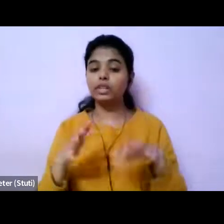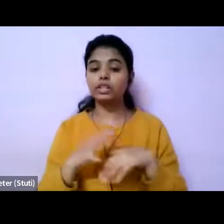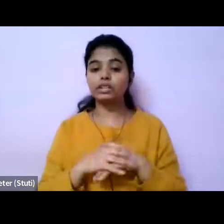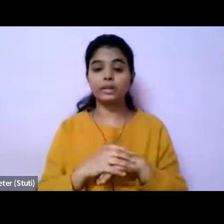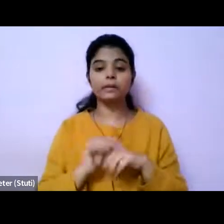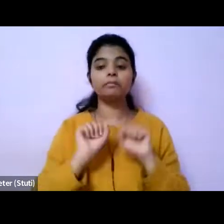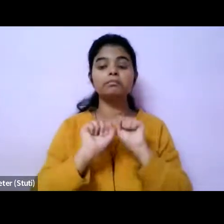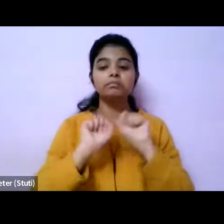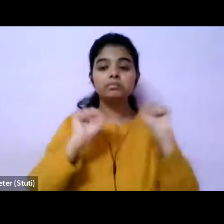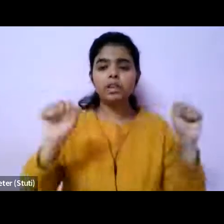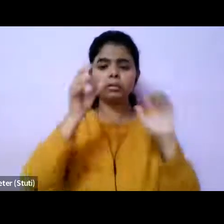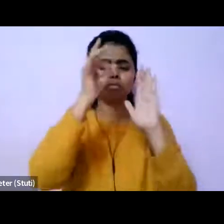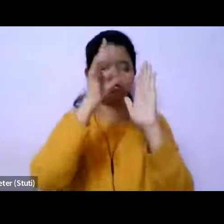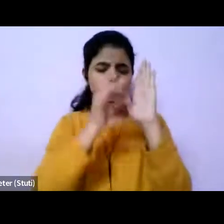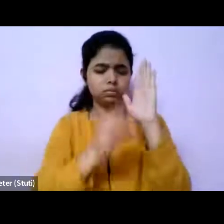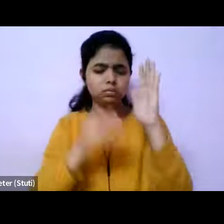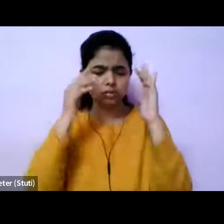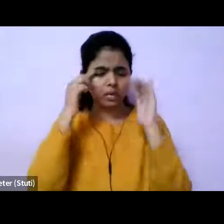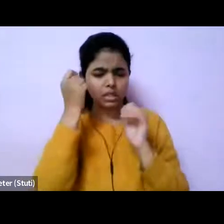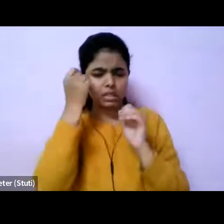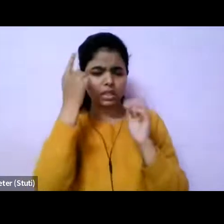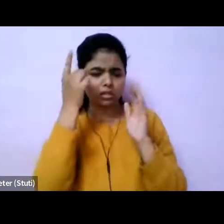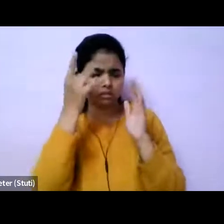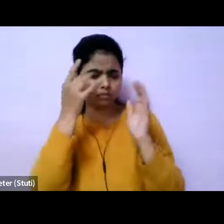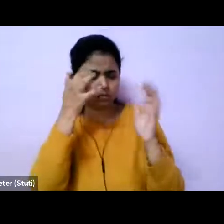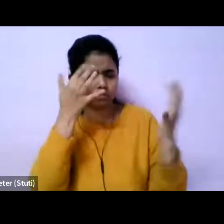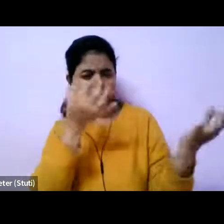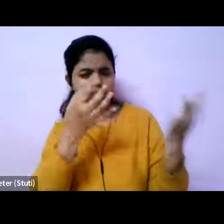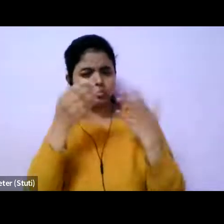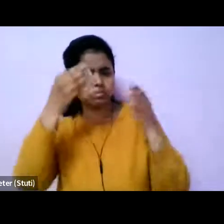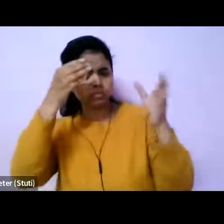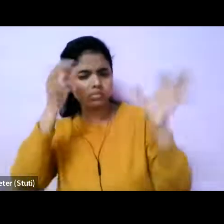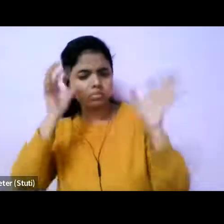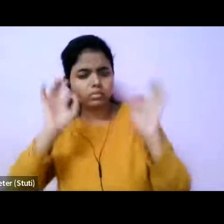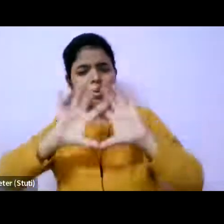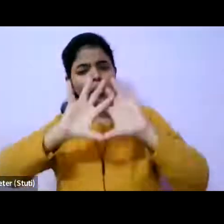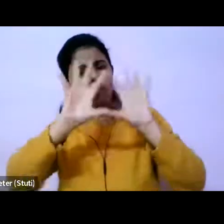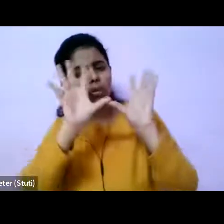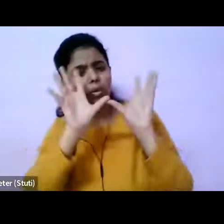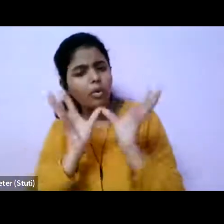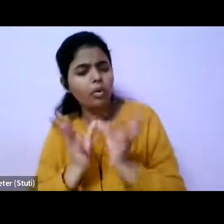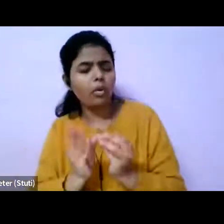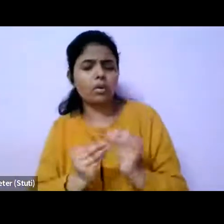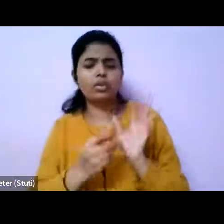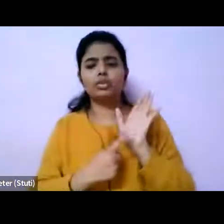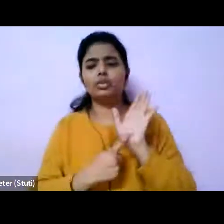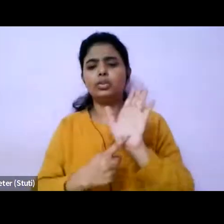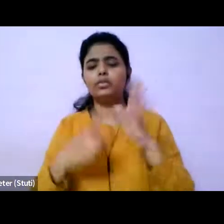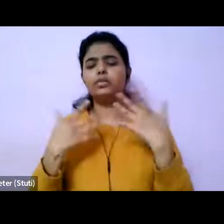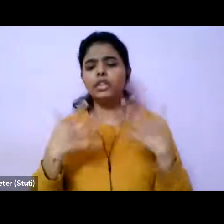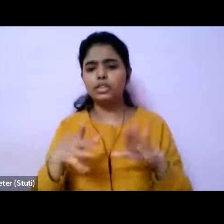their immense range, their understanding, and also their grasp of theoretical issues, and